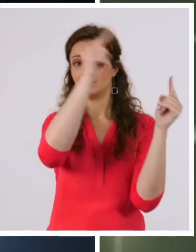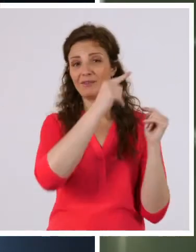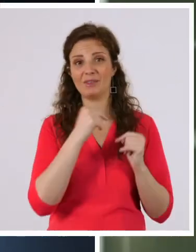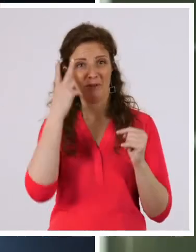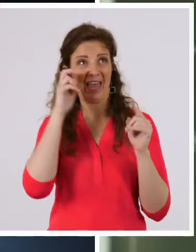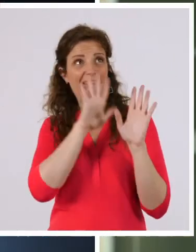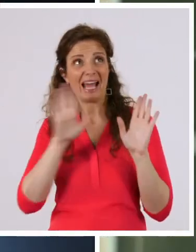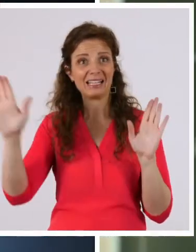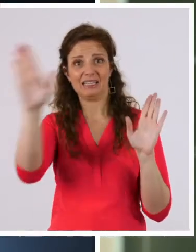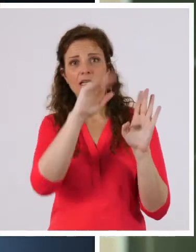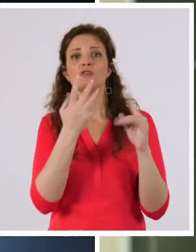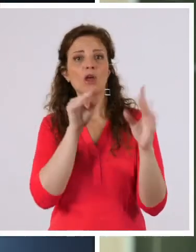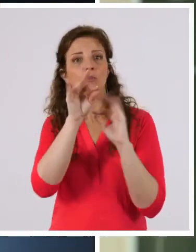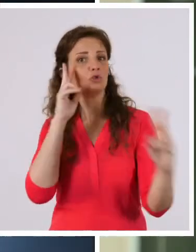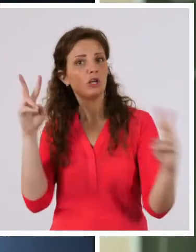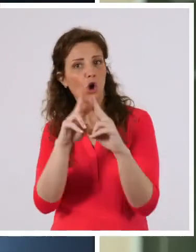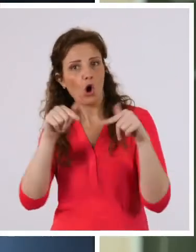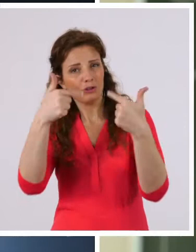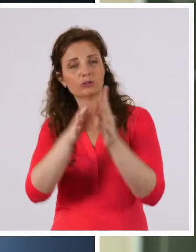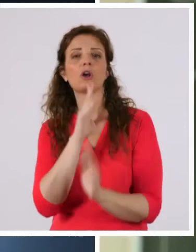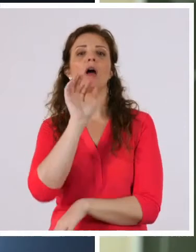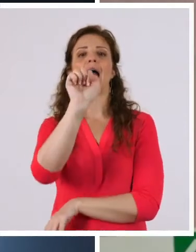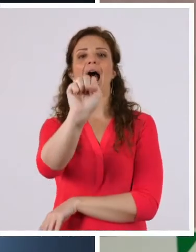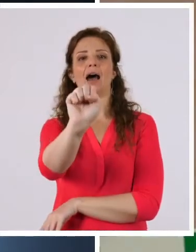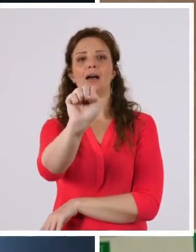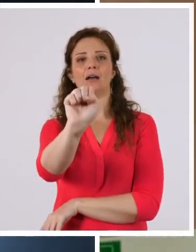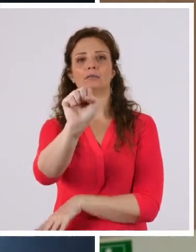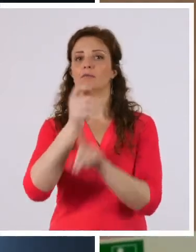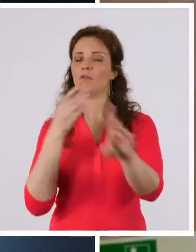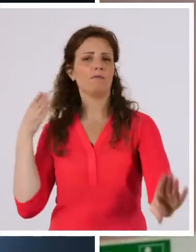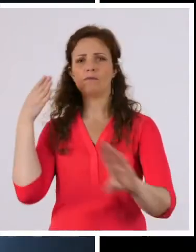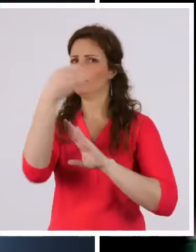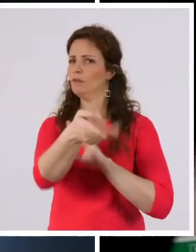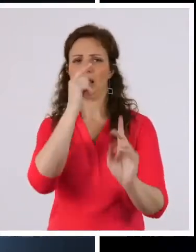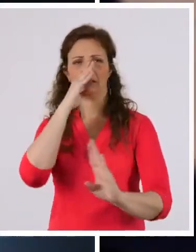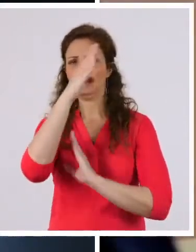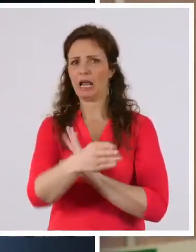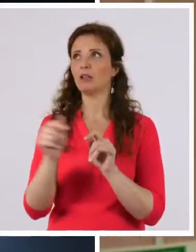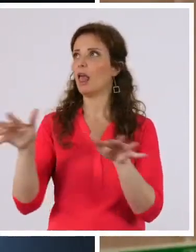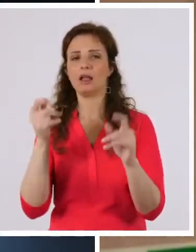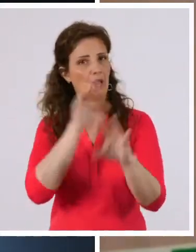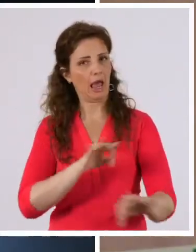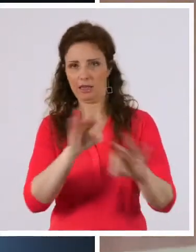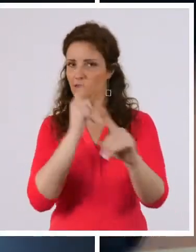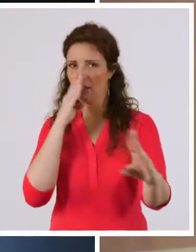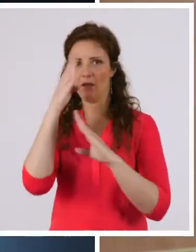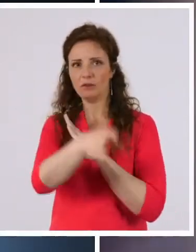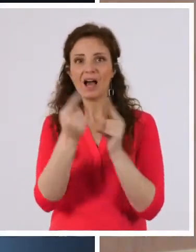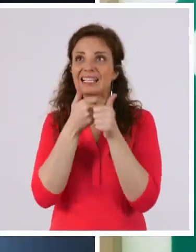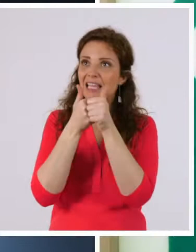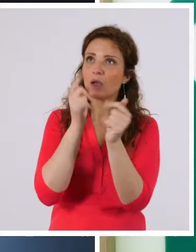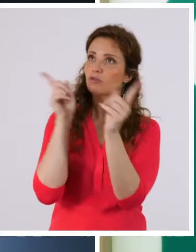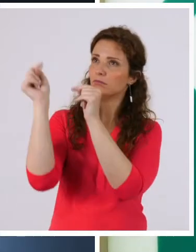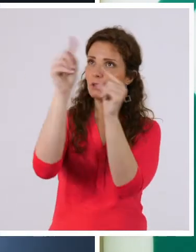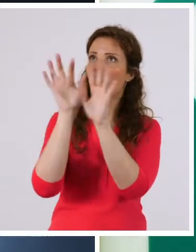by all the signs set on board in public spaces. Reach point A as soon as possible, following the signs